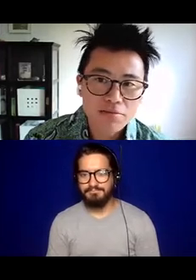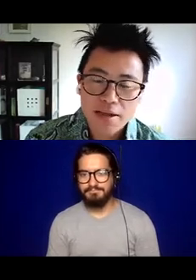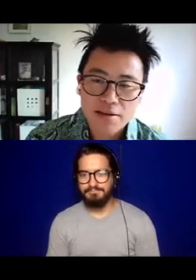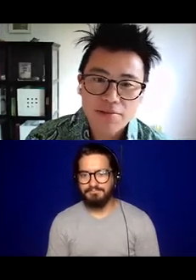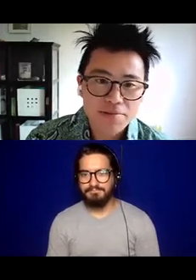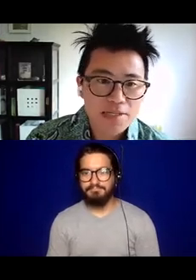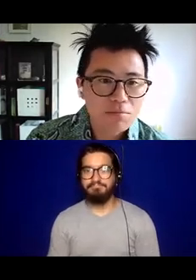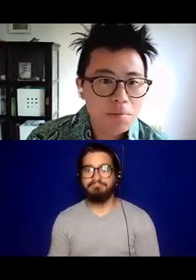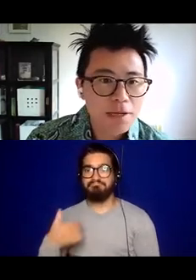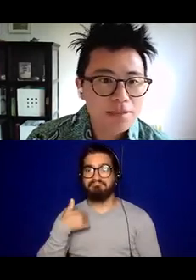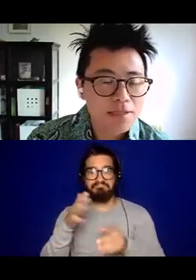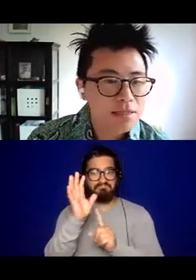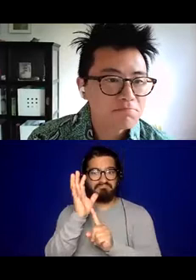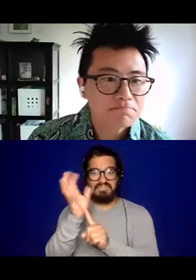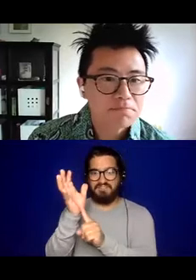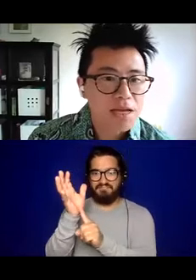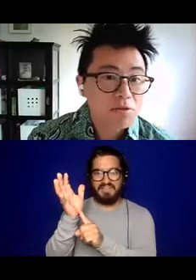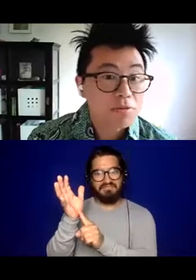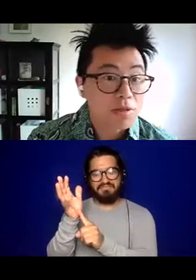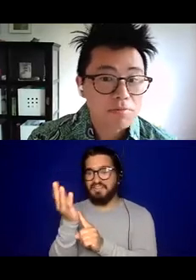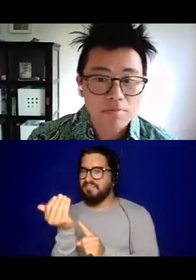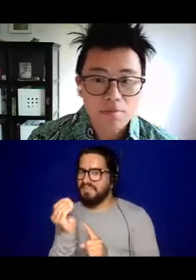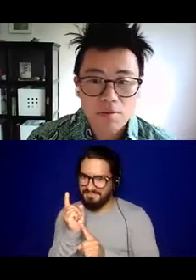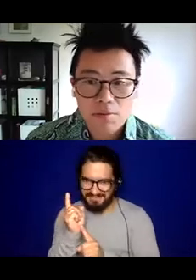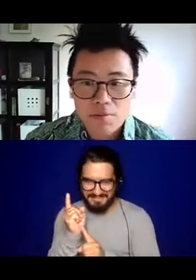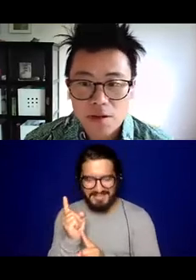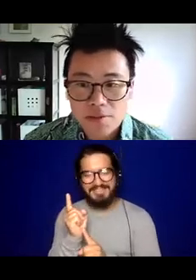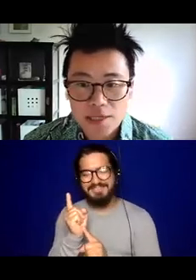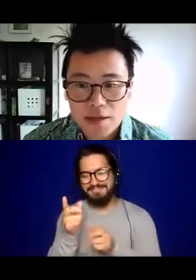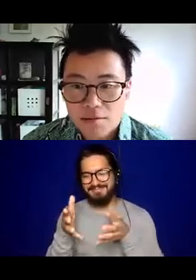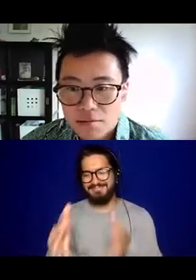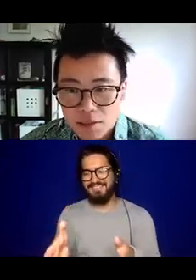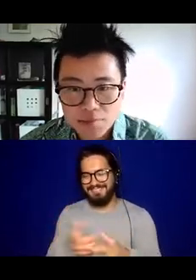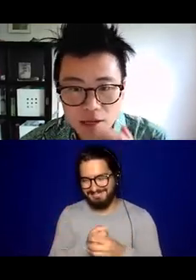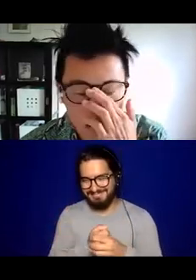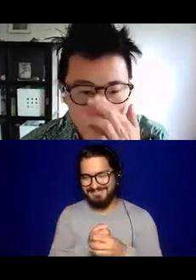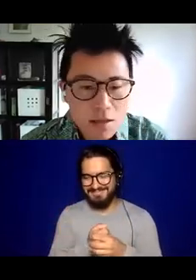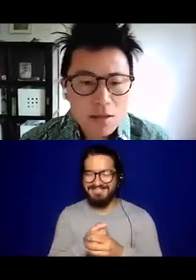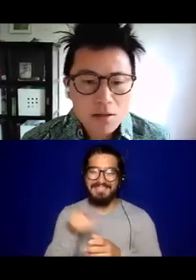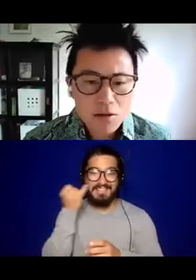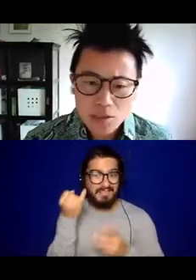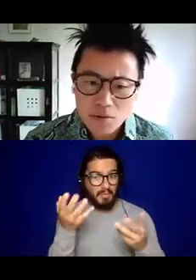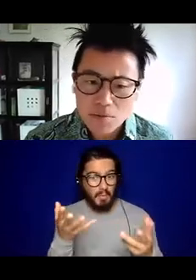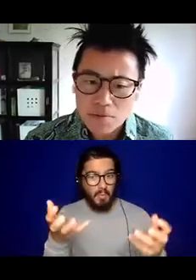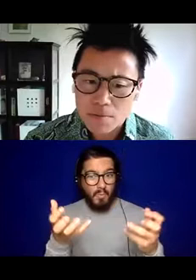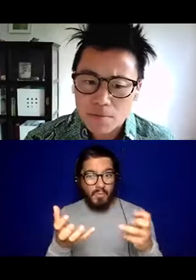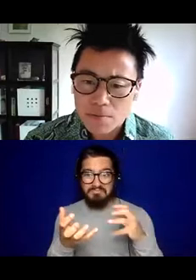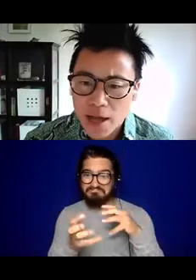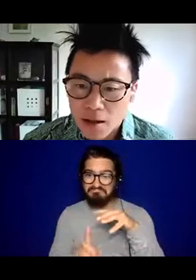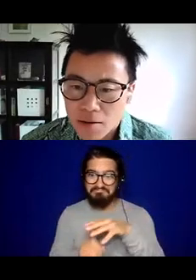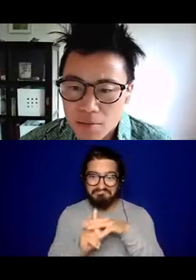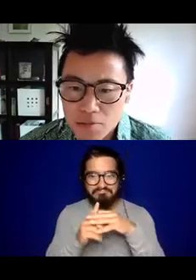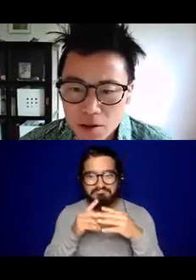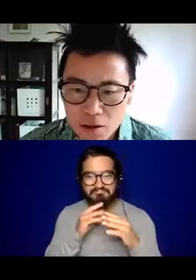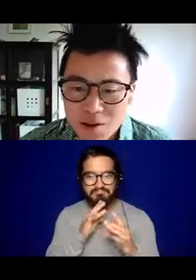We have like 15 more minutes in scheduled, so we're welcome to stay and keep talking. You're also,